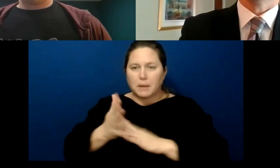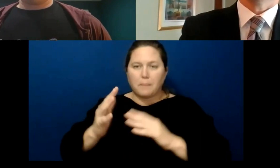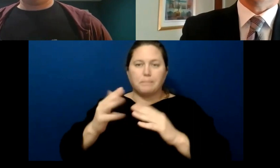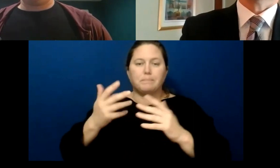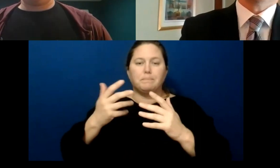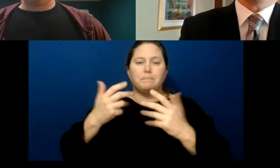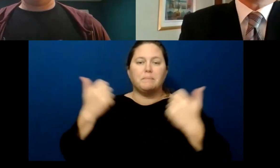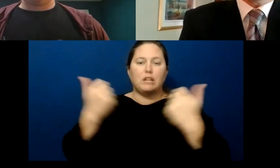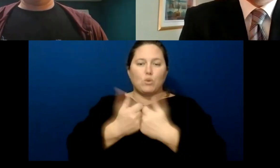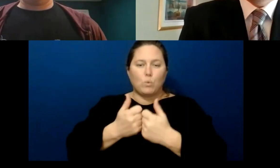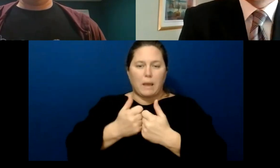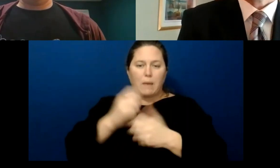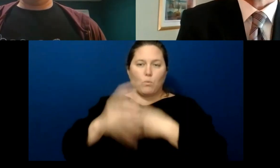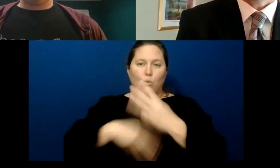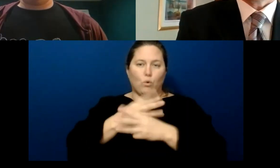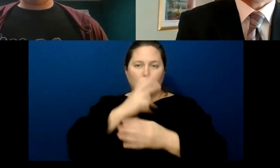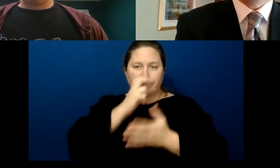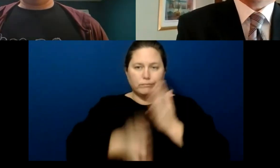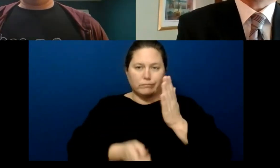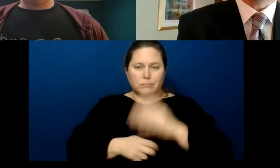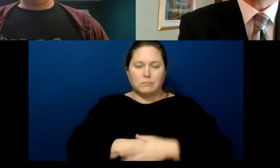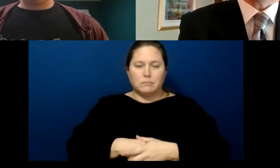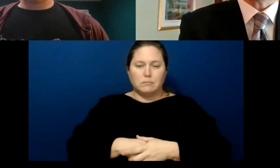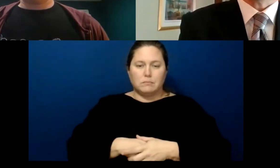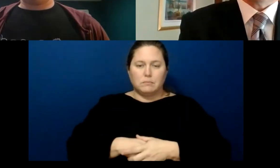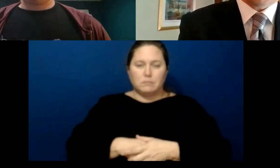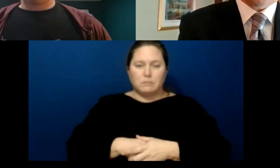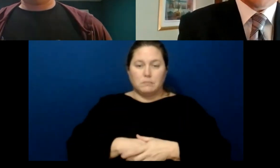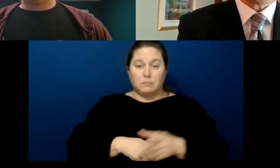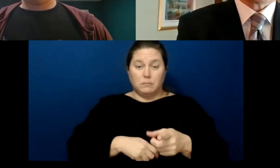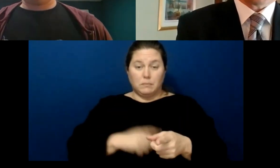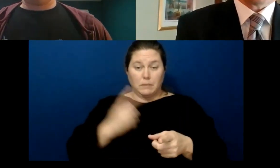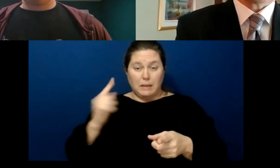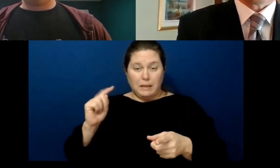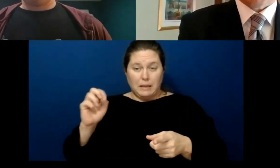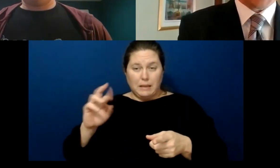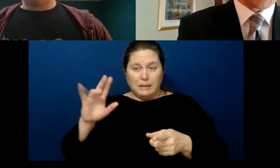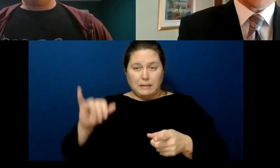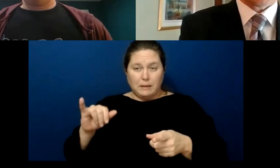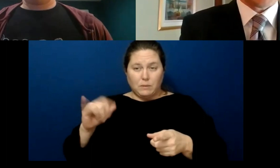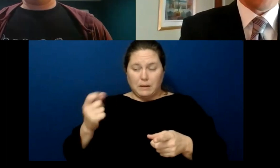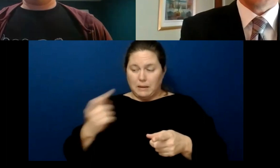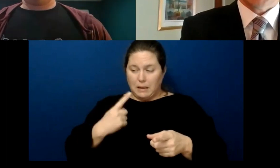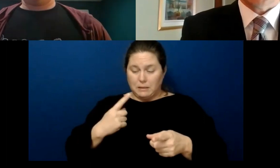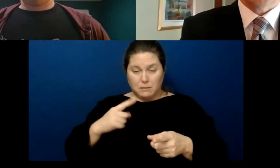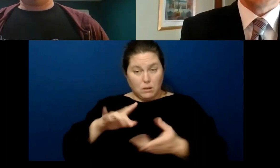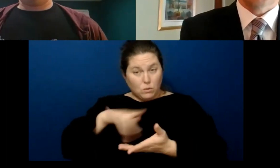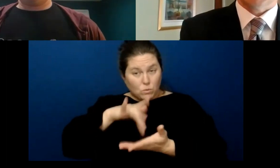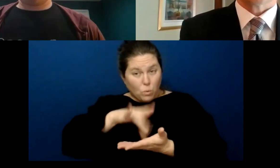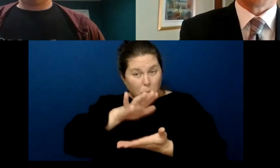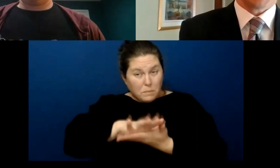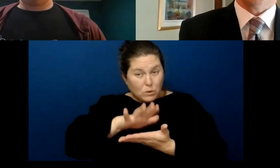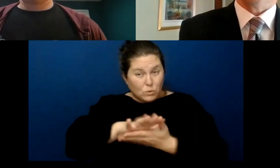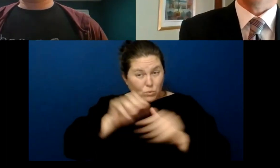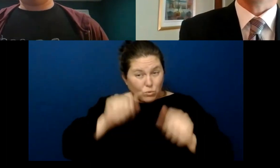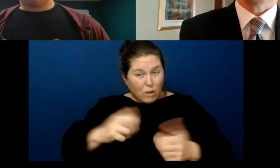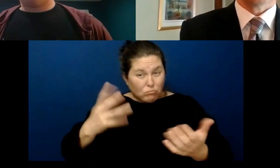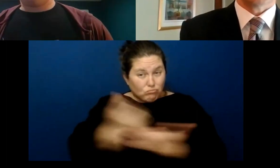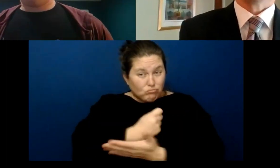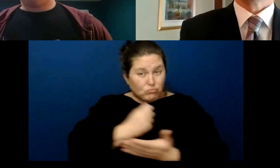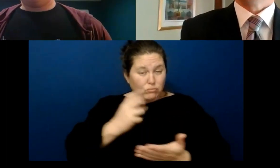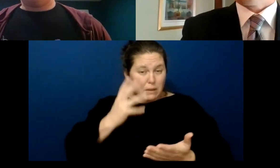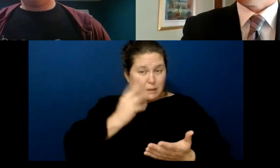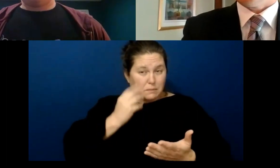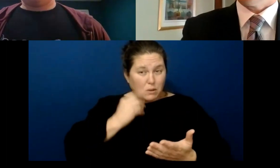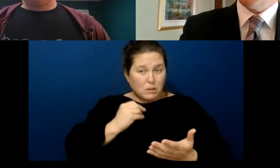you, Terry, asking about middle schoolers. Can middle schoolers also gain experience, sitting at home looking at YouTube videos or playing around?